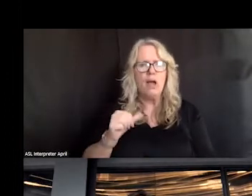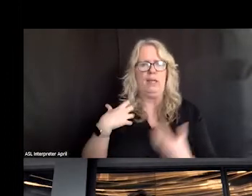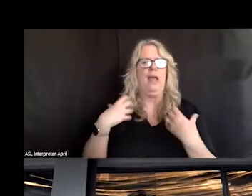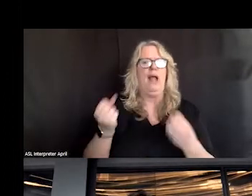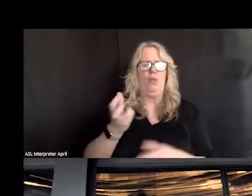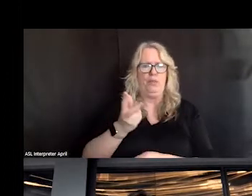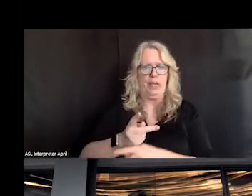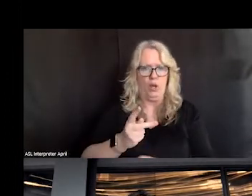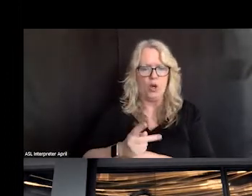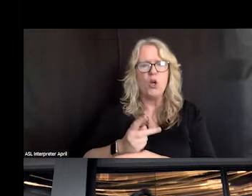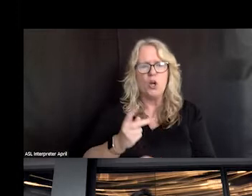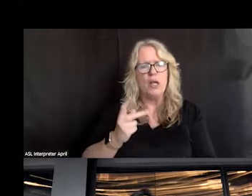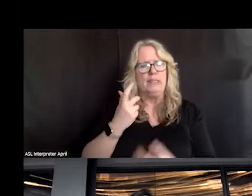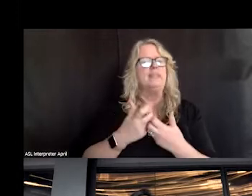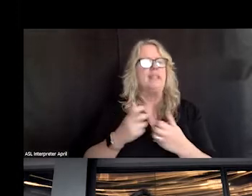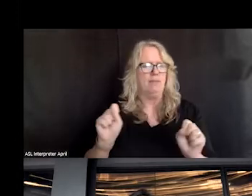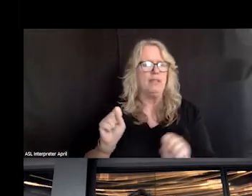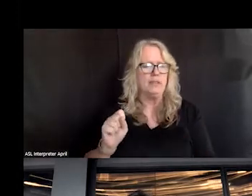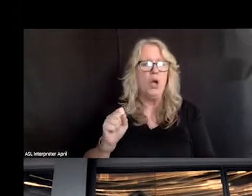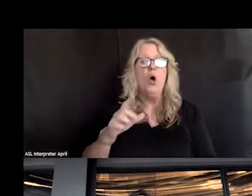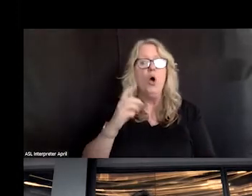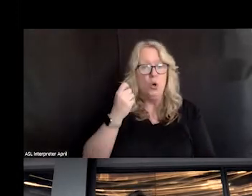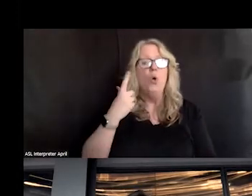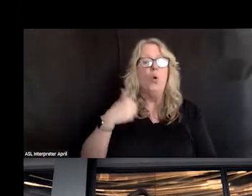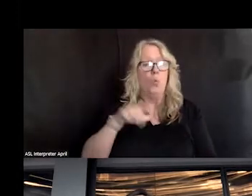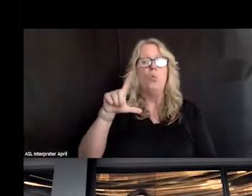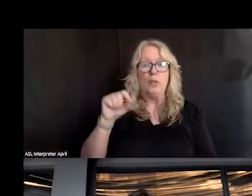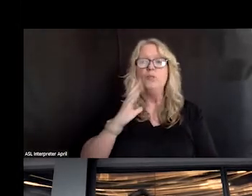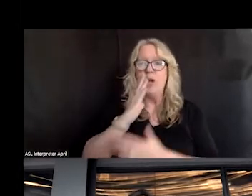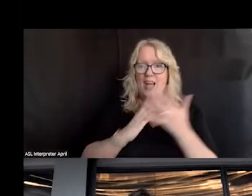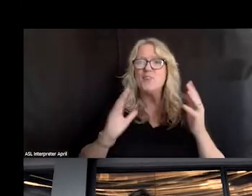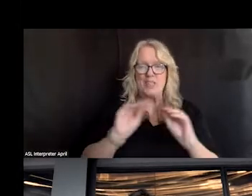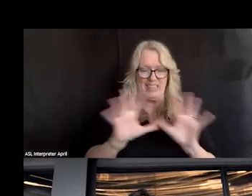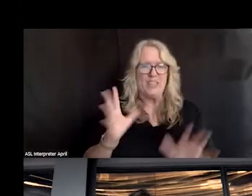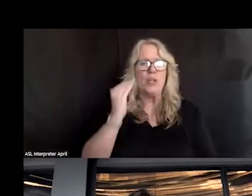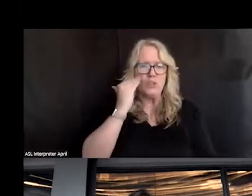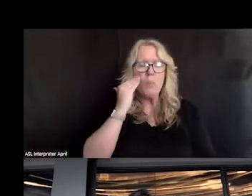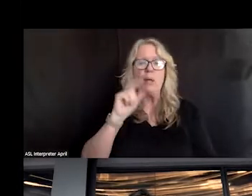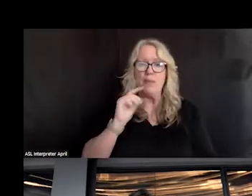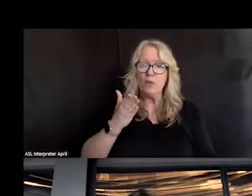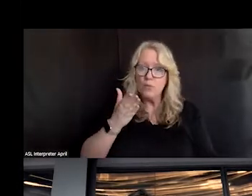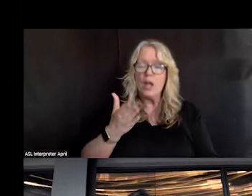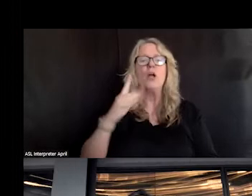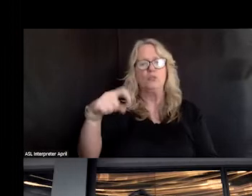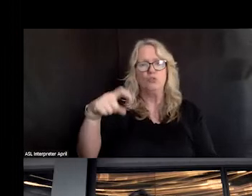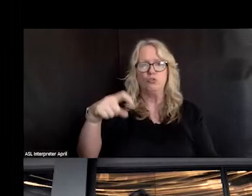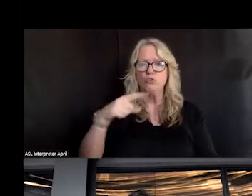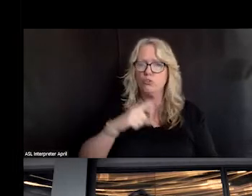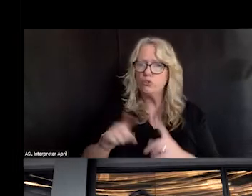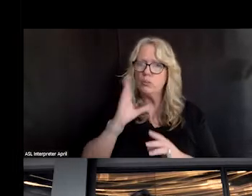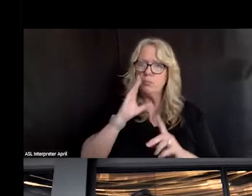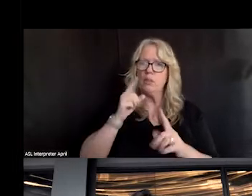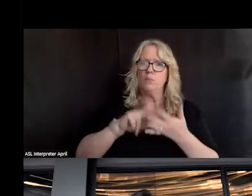non-healthcare savings, though we do have some clear acknowledgement that those exist and should also be a major purpose